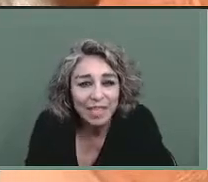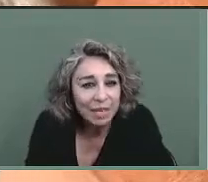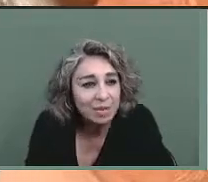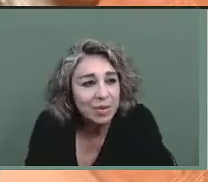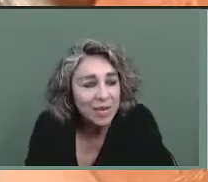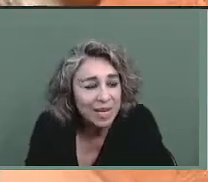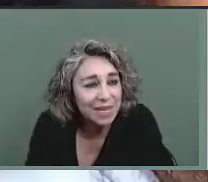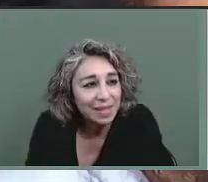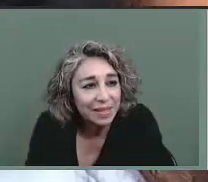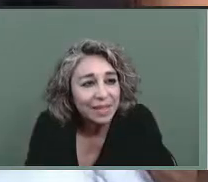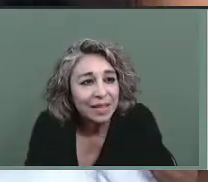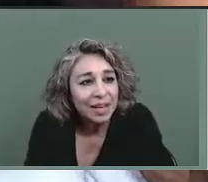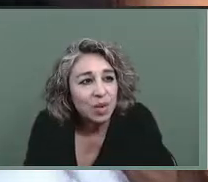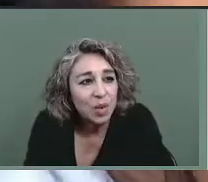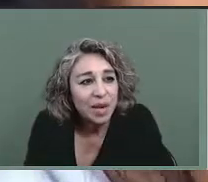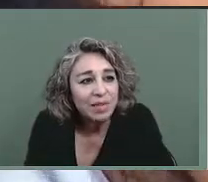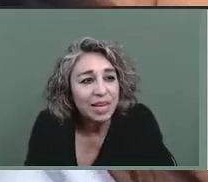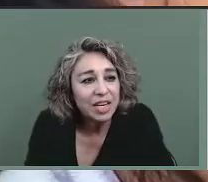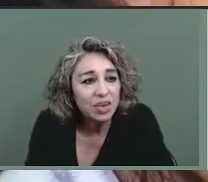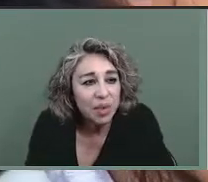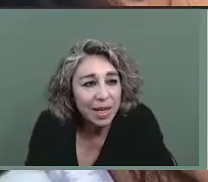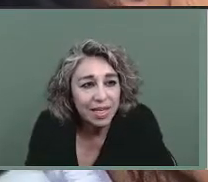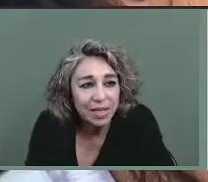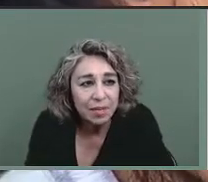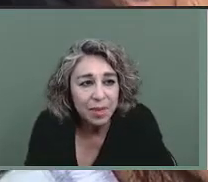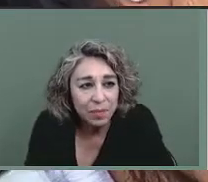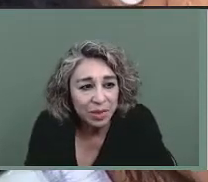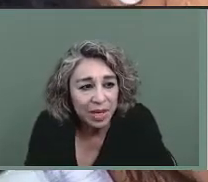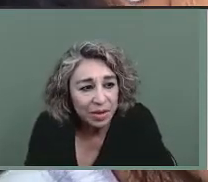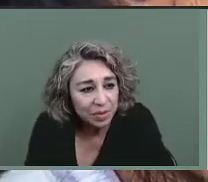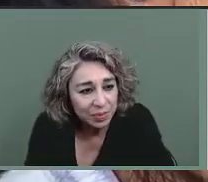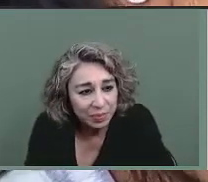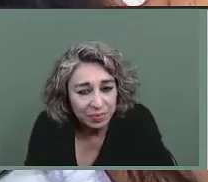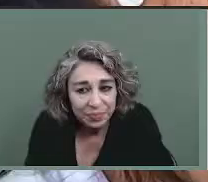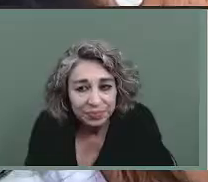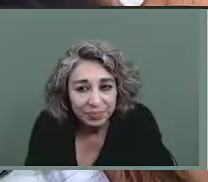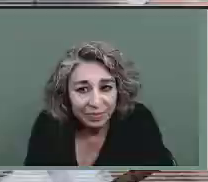That's come to an end. We're giving it directly to the people now.